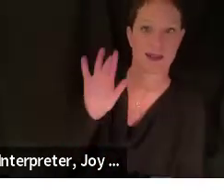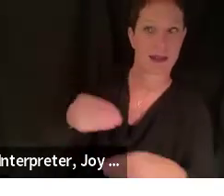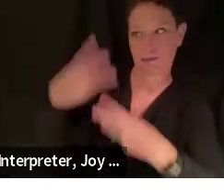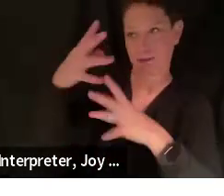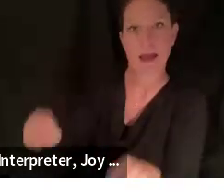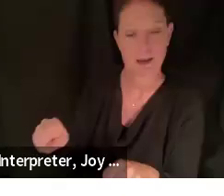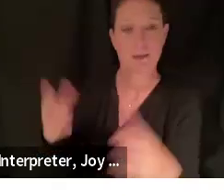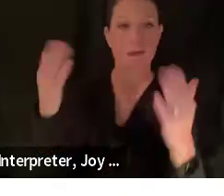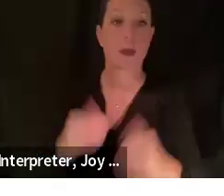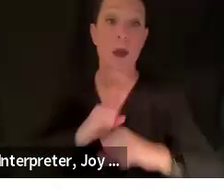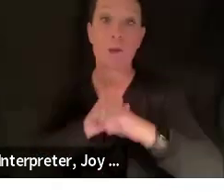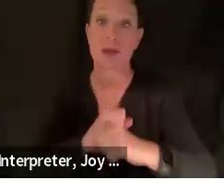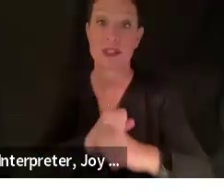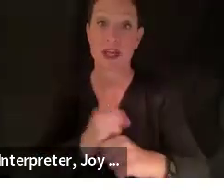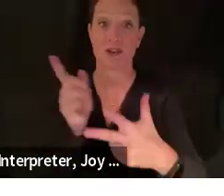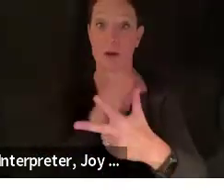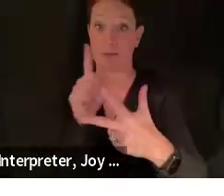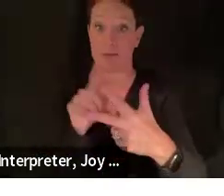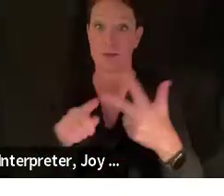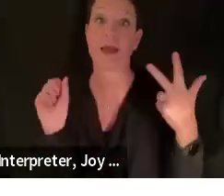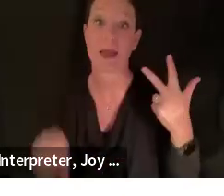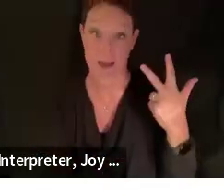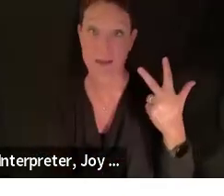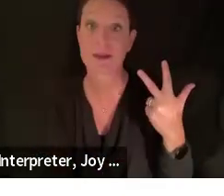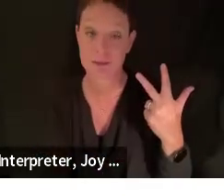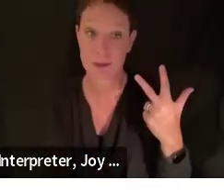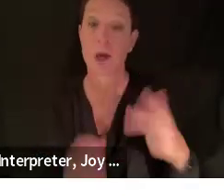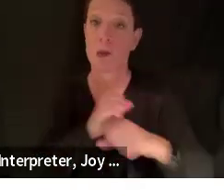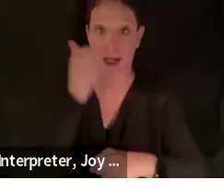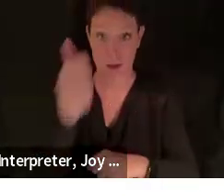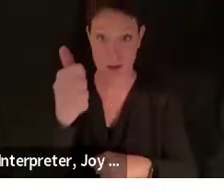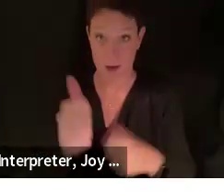So you want to protect against all big three respiratory